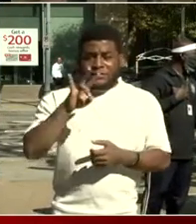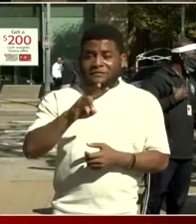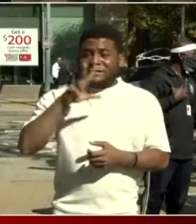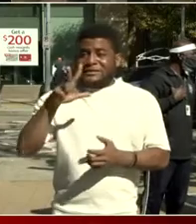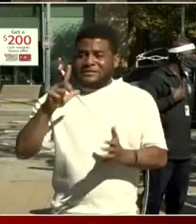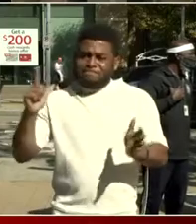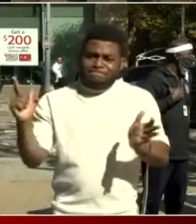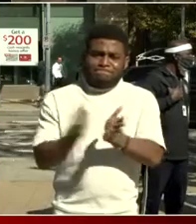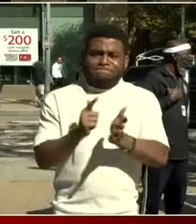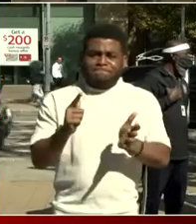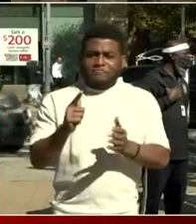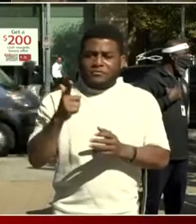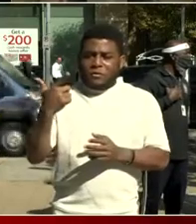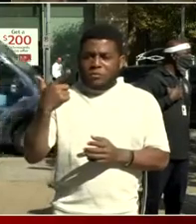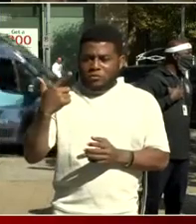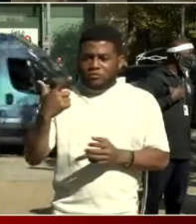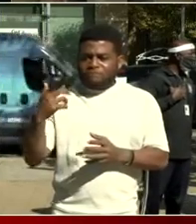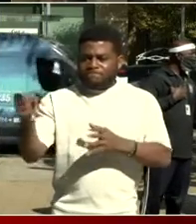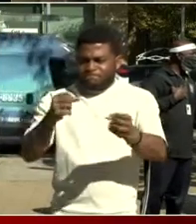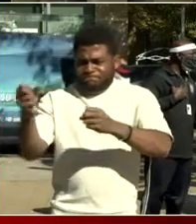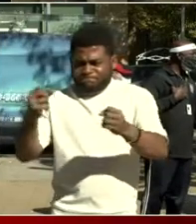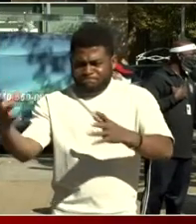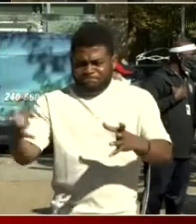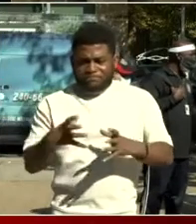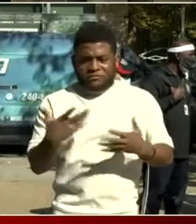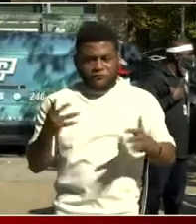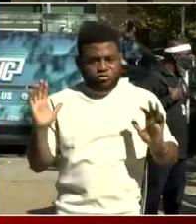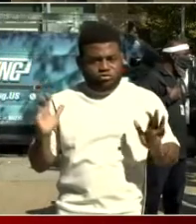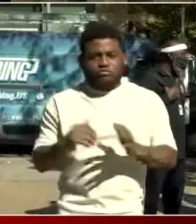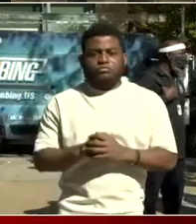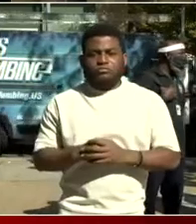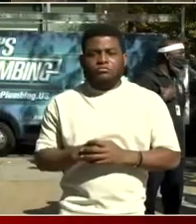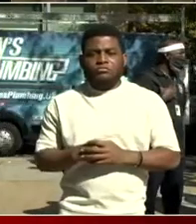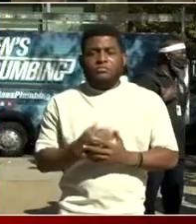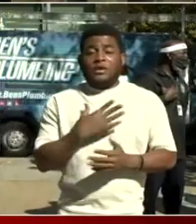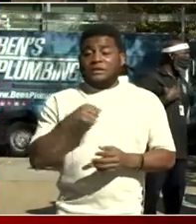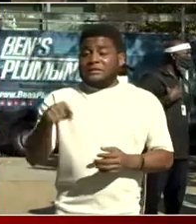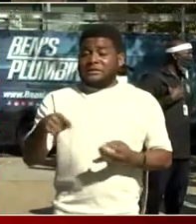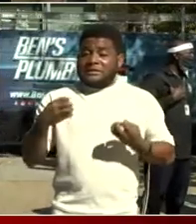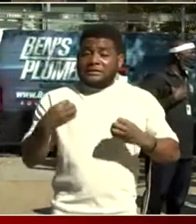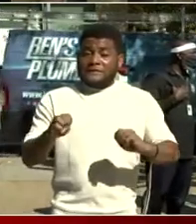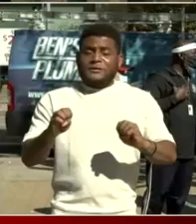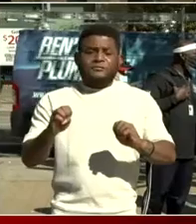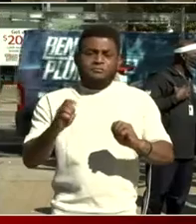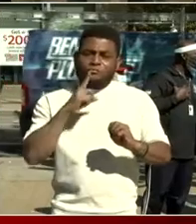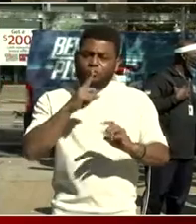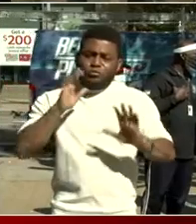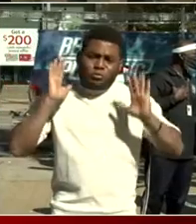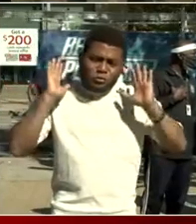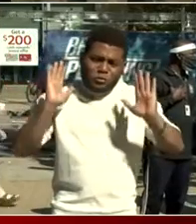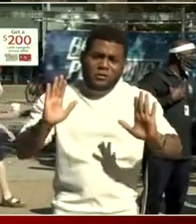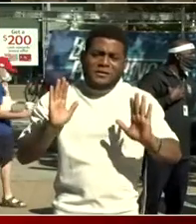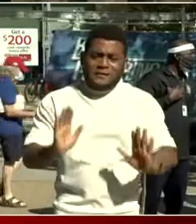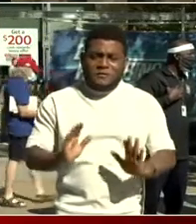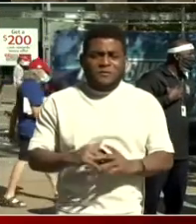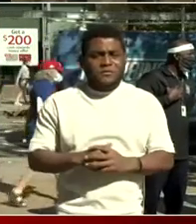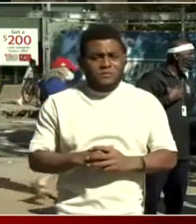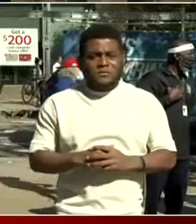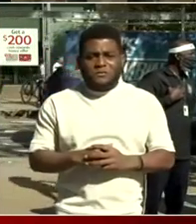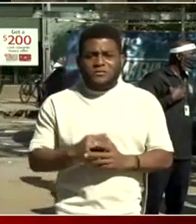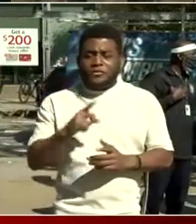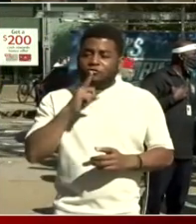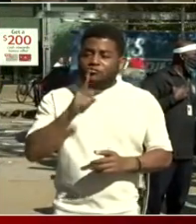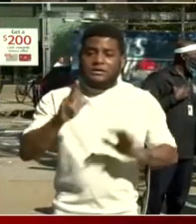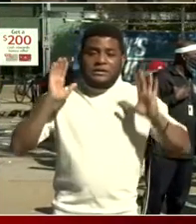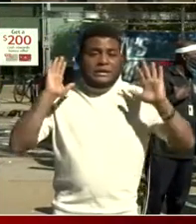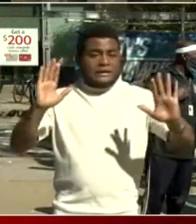the target areas. The results of these efforts have been outstanding. And this is exactly the type of excellence I want our